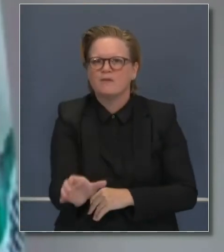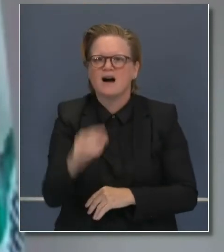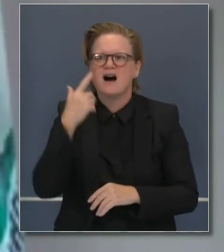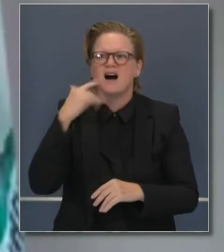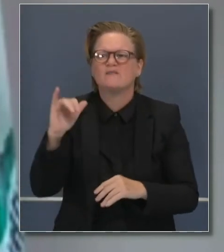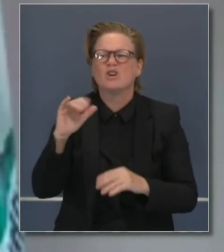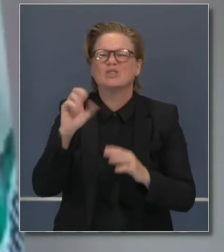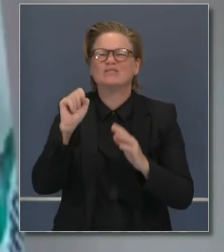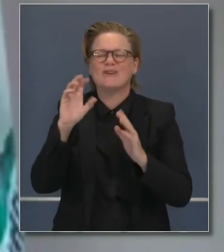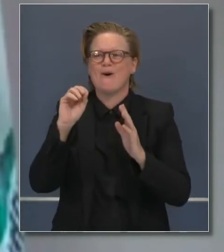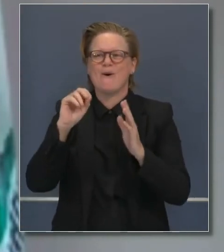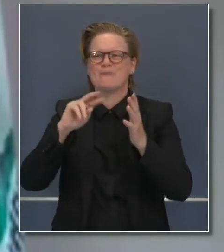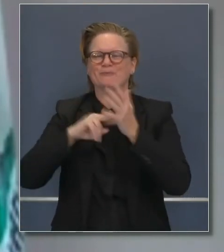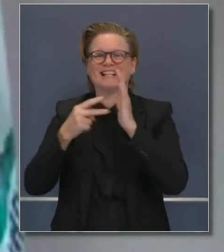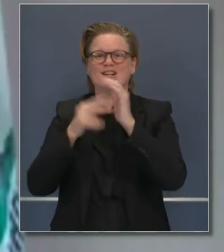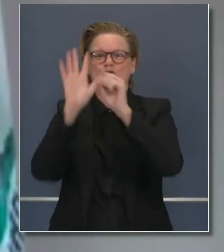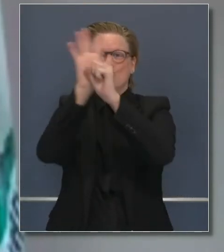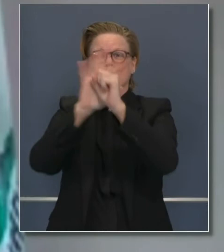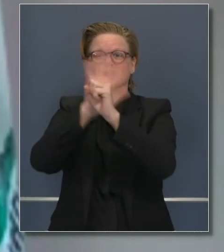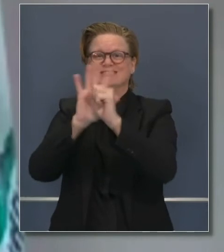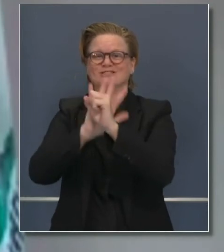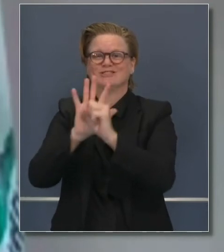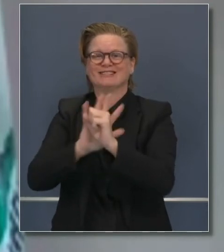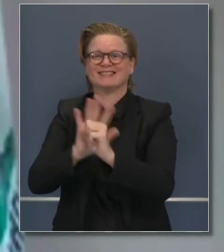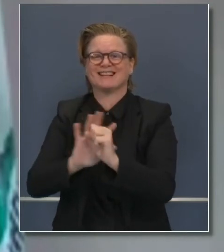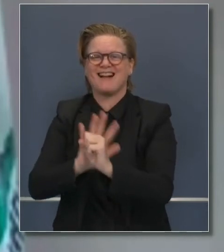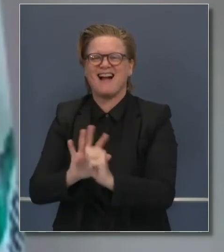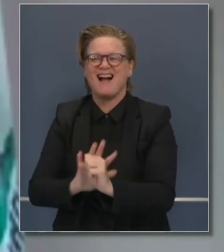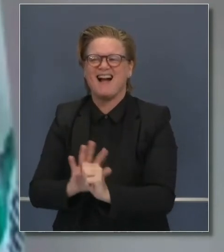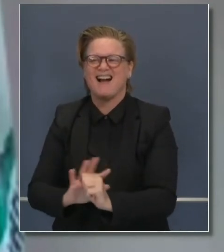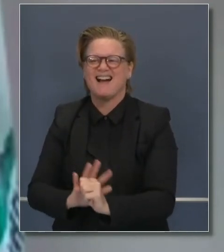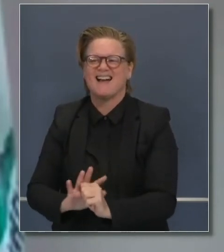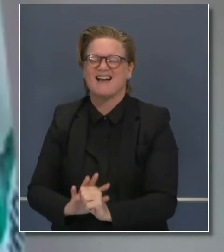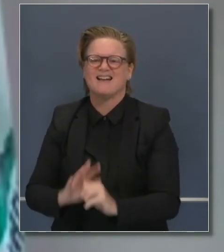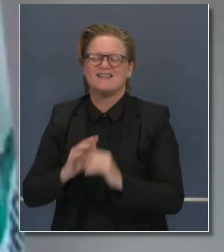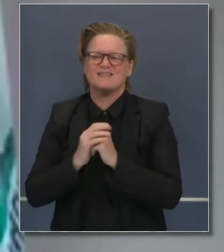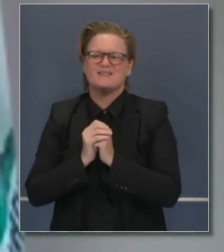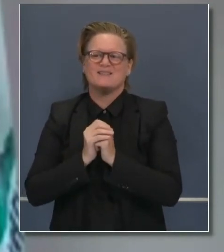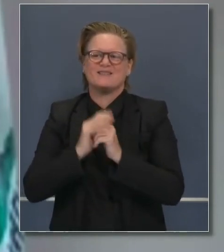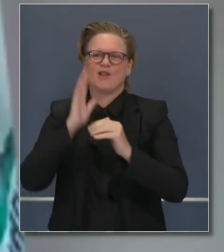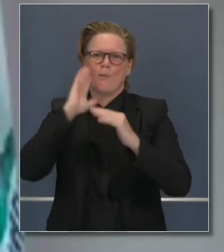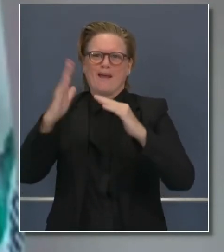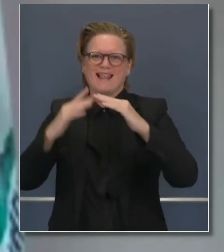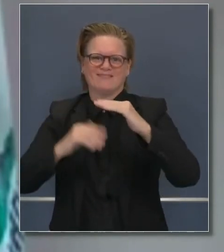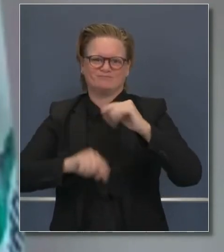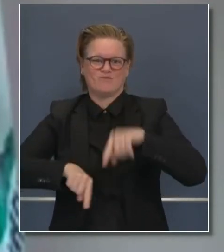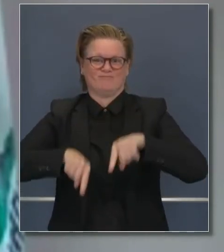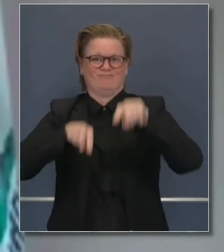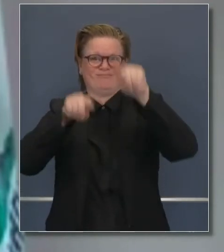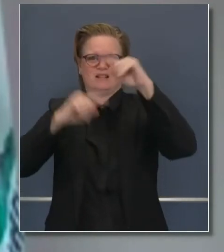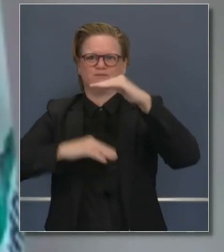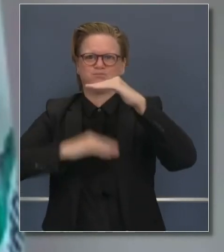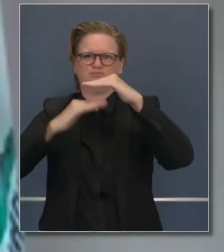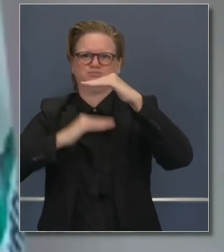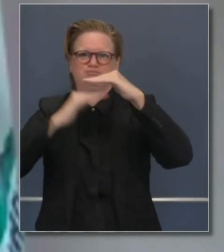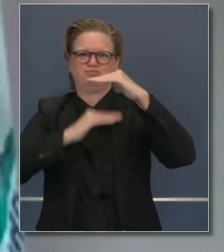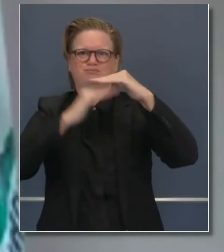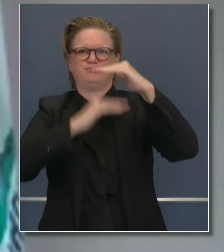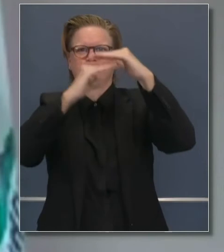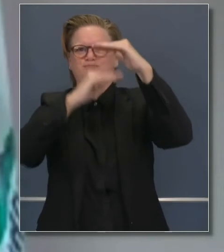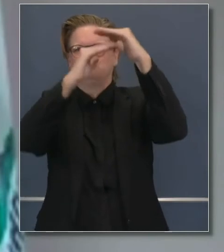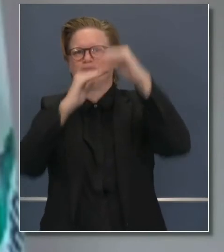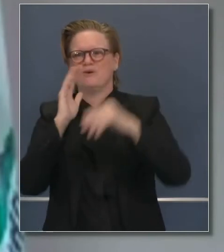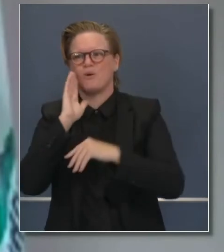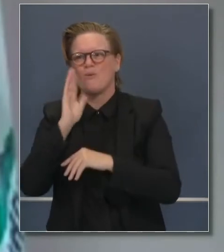having challenges. So we do expect that many patients will be staying closer to their region, and that's why we looked at the